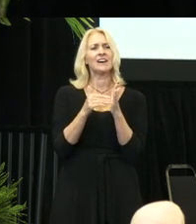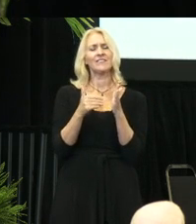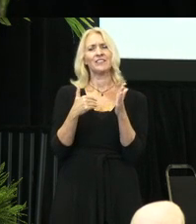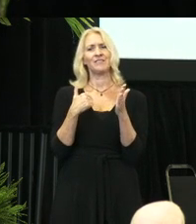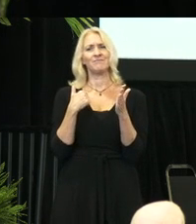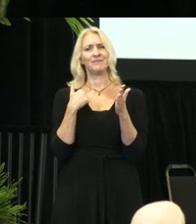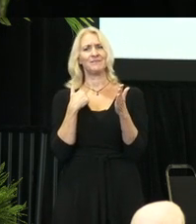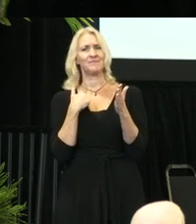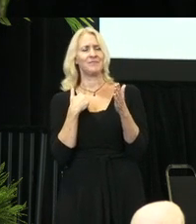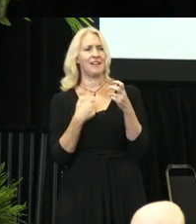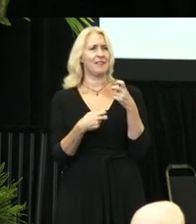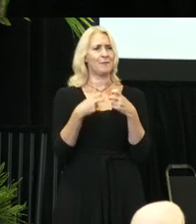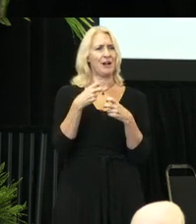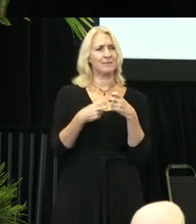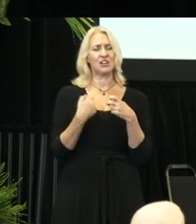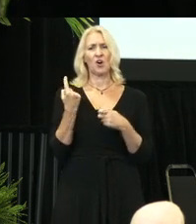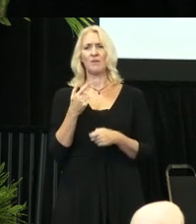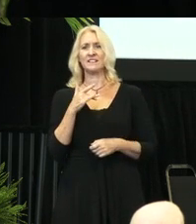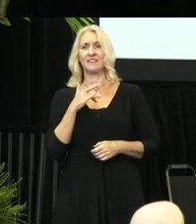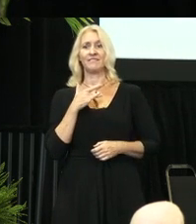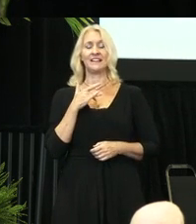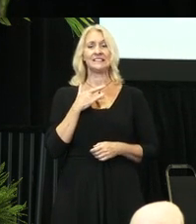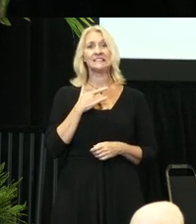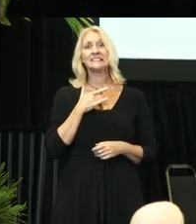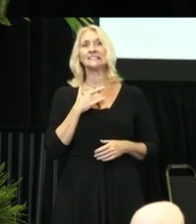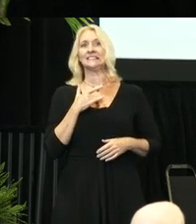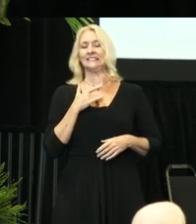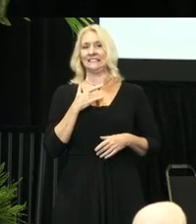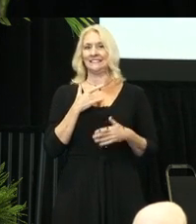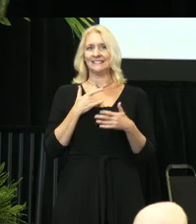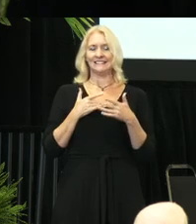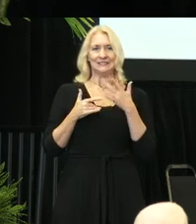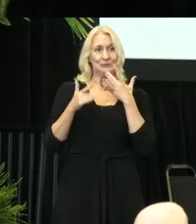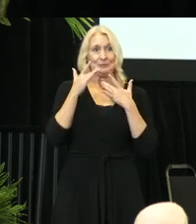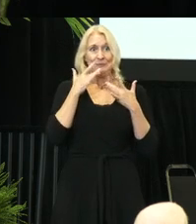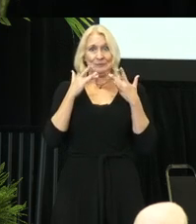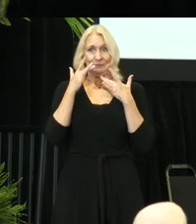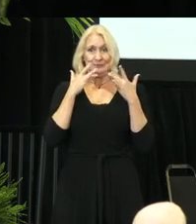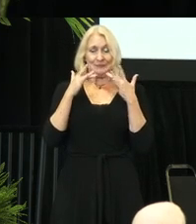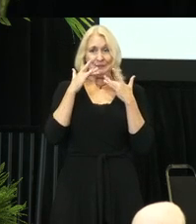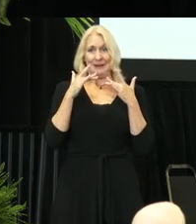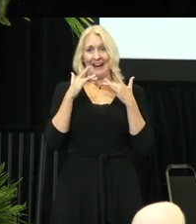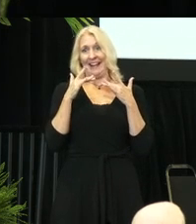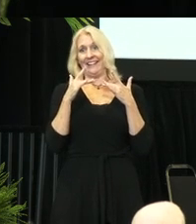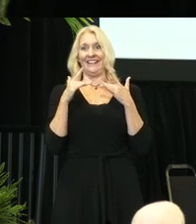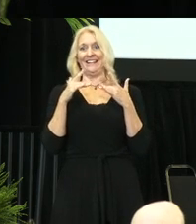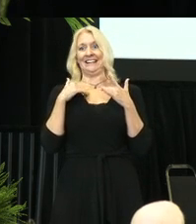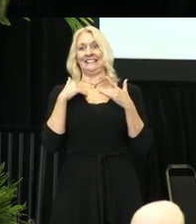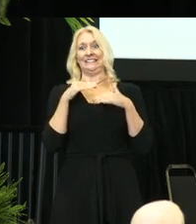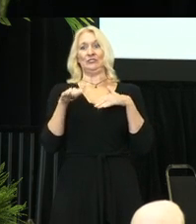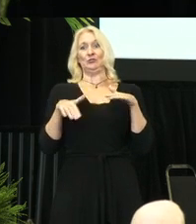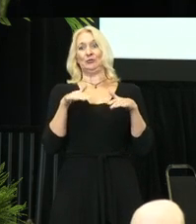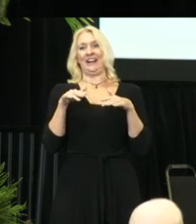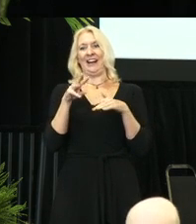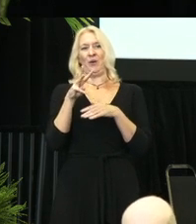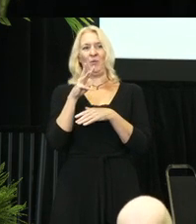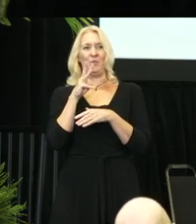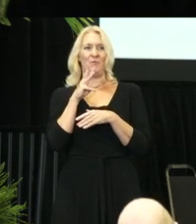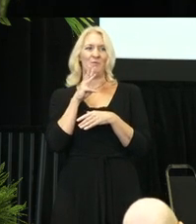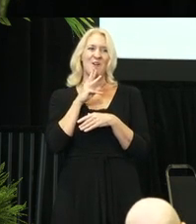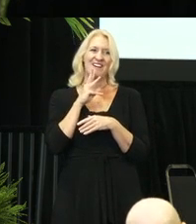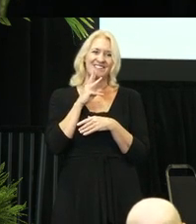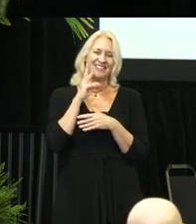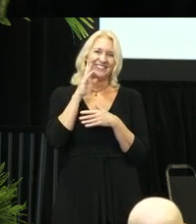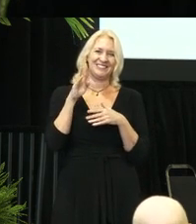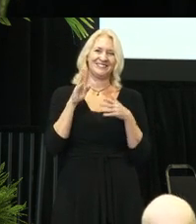in education of constantly feeling like we're treading water and barely keeping our head above the waves that crash over us and everything like that. And